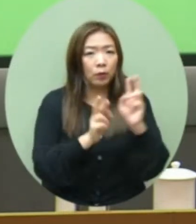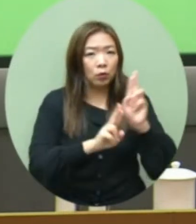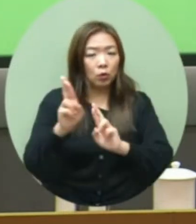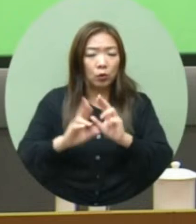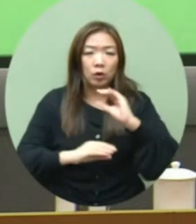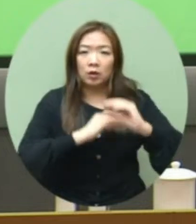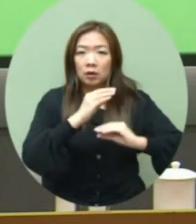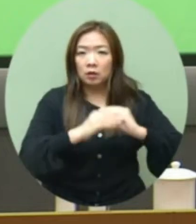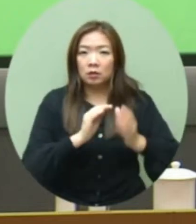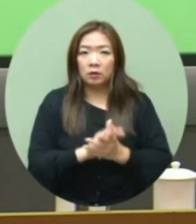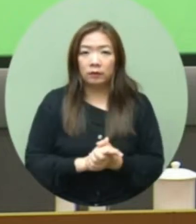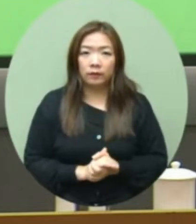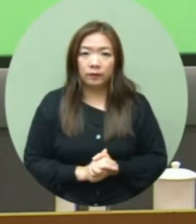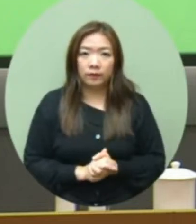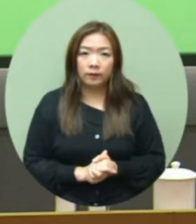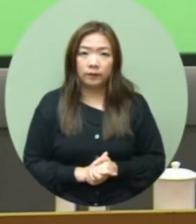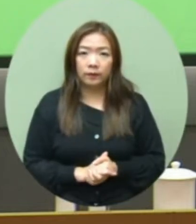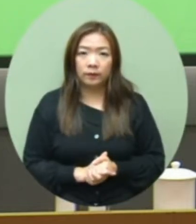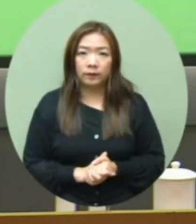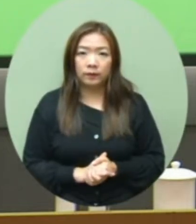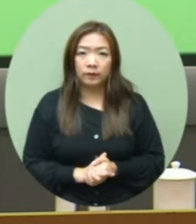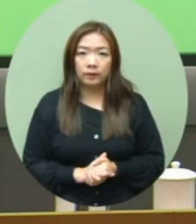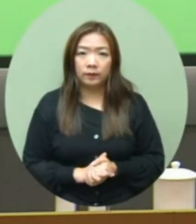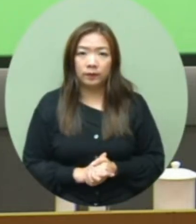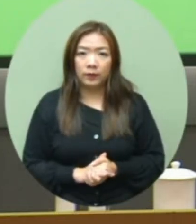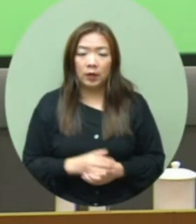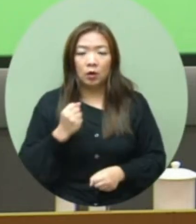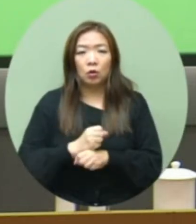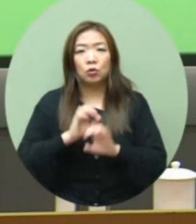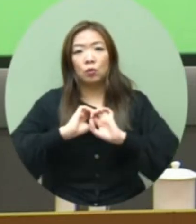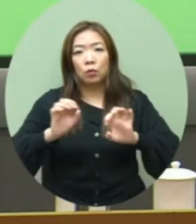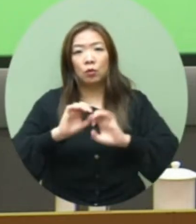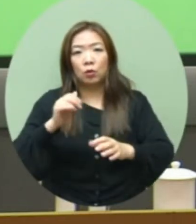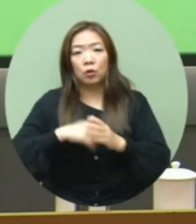include taking forward the Northern Metropolis.